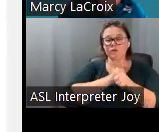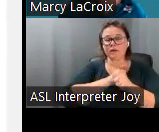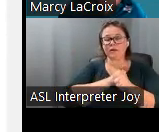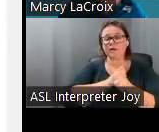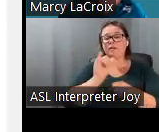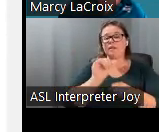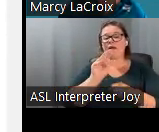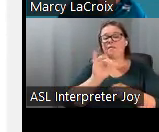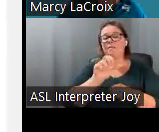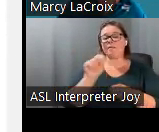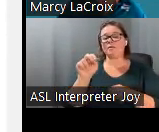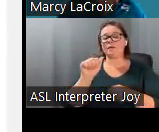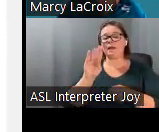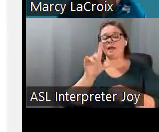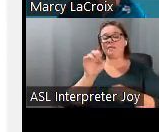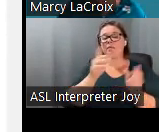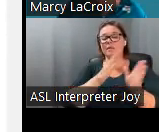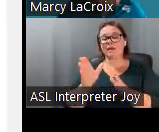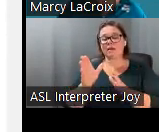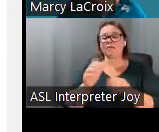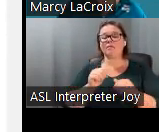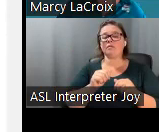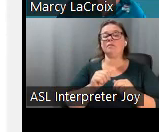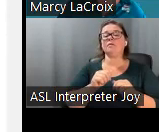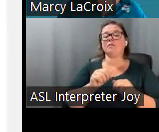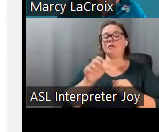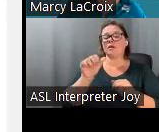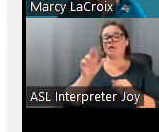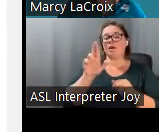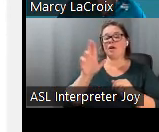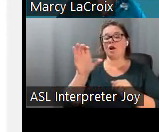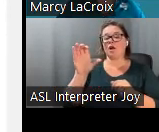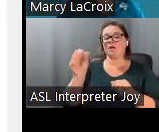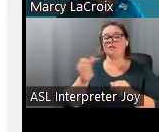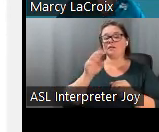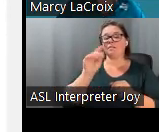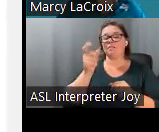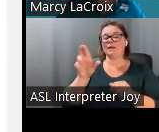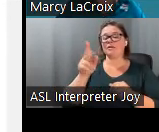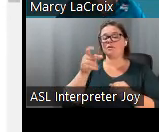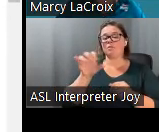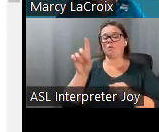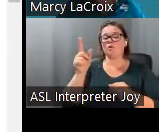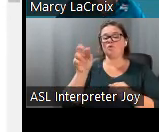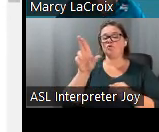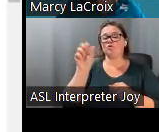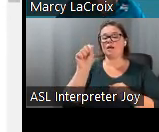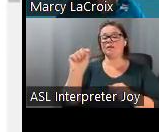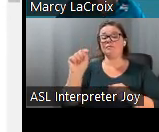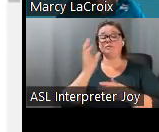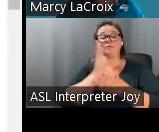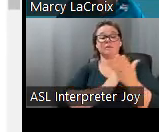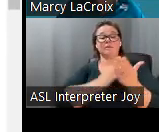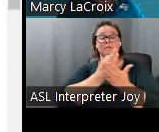Minnesota Able Plan and ARC's Master Pooled Trust. There's also some financial literacy with the